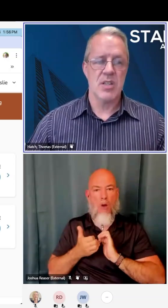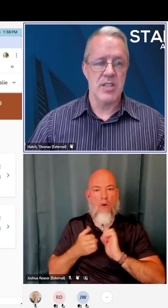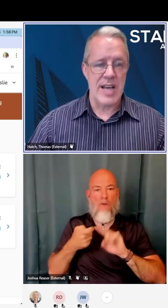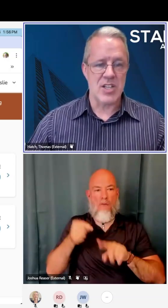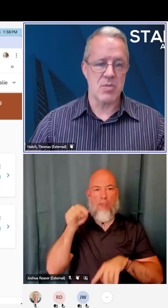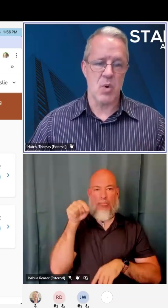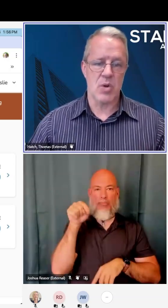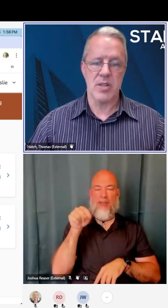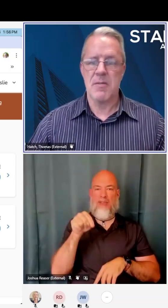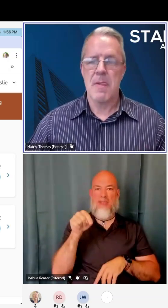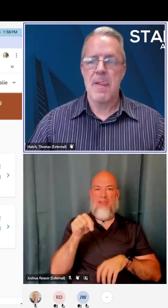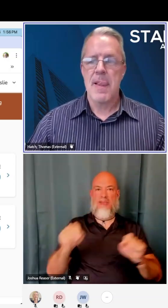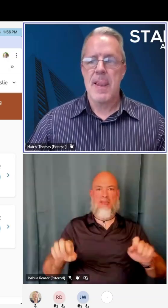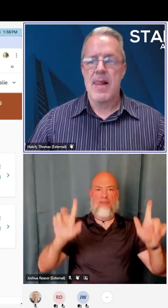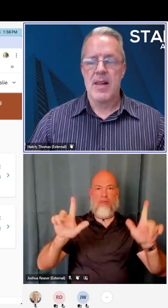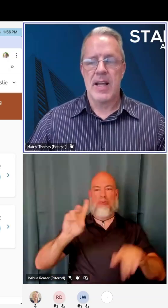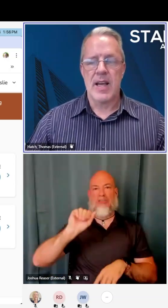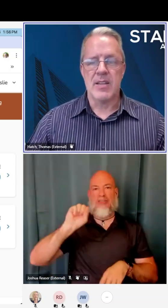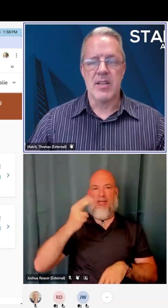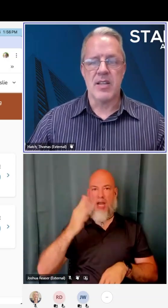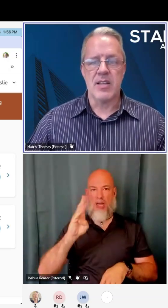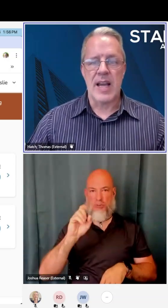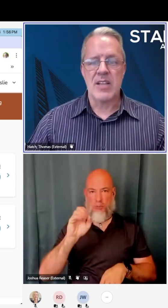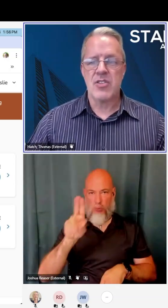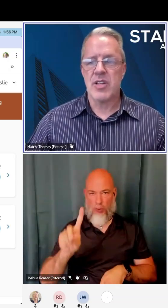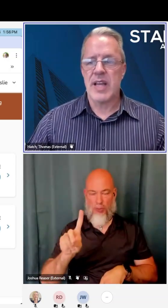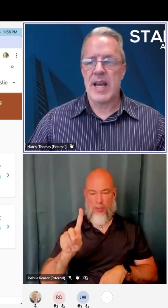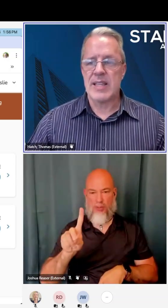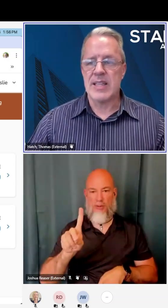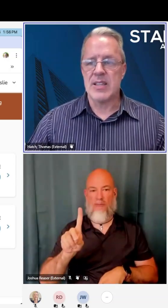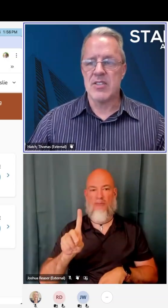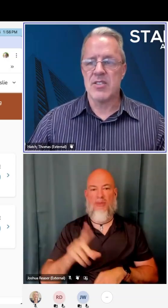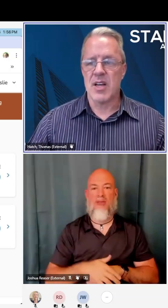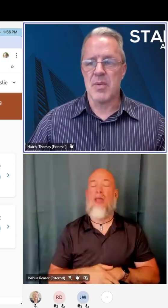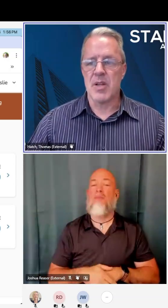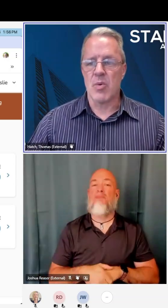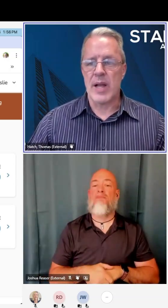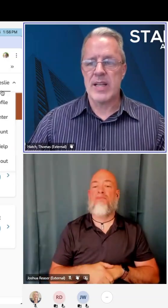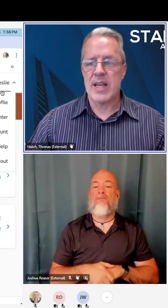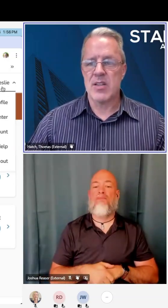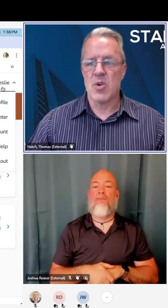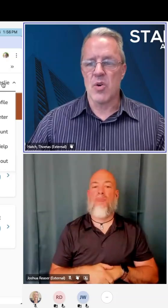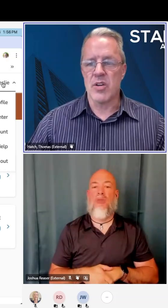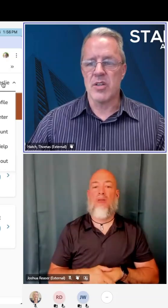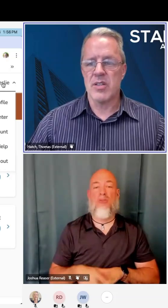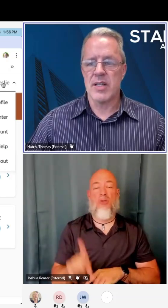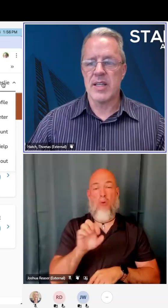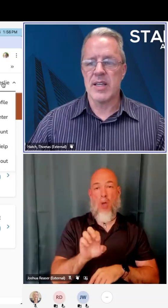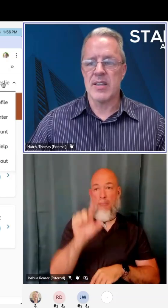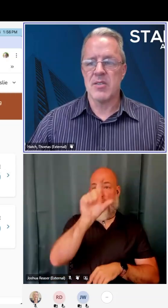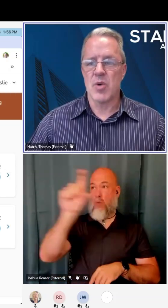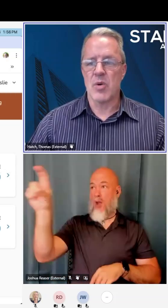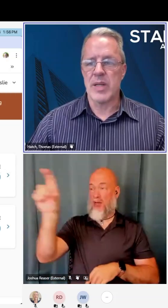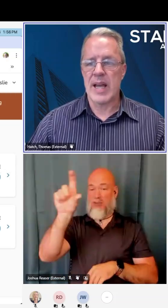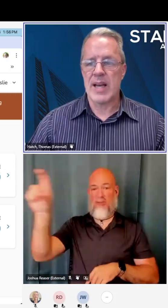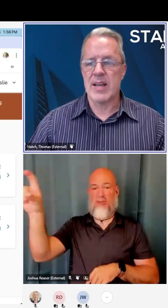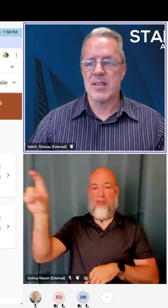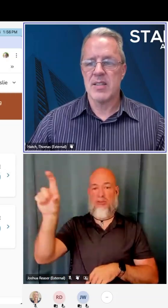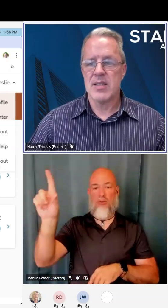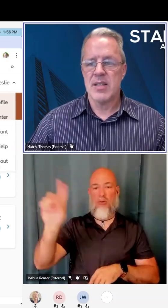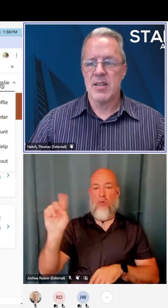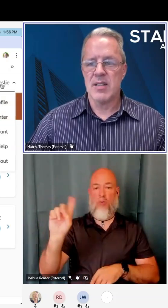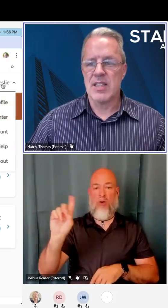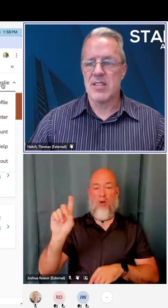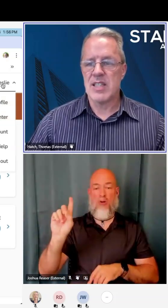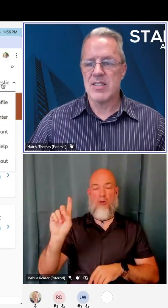this dashboard? And the answer to that is up in the right-hand corner, again, where we